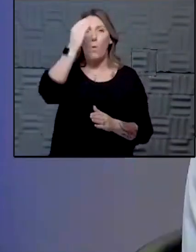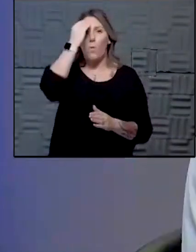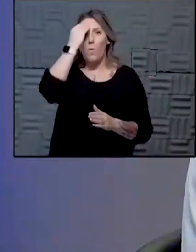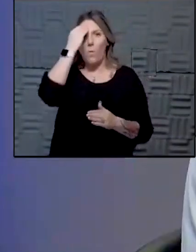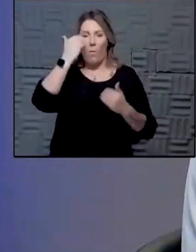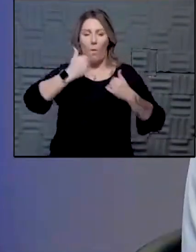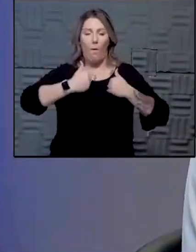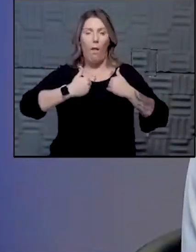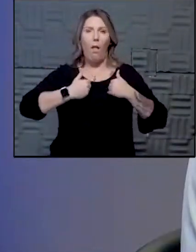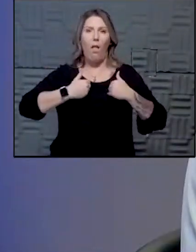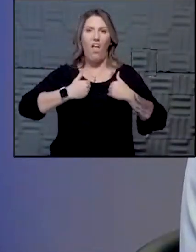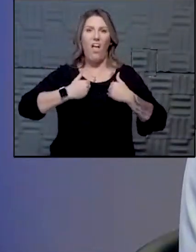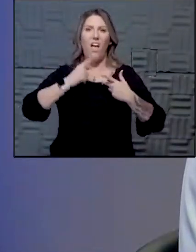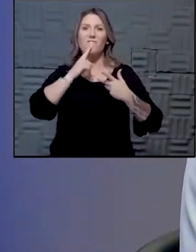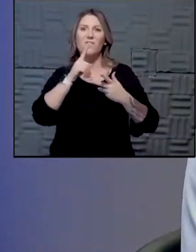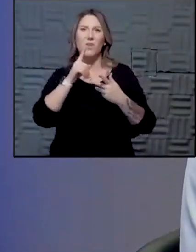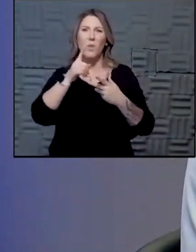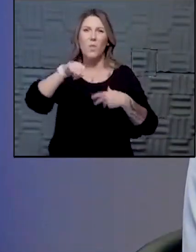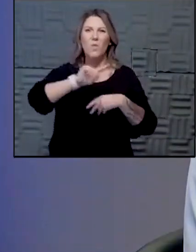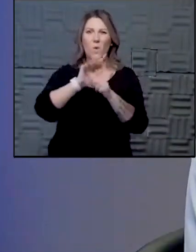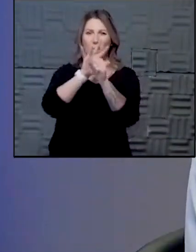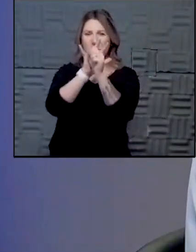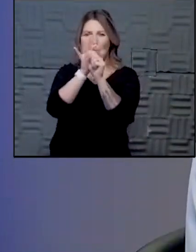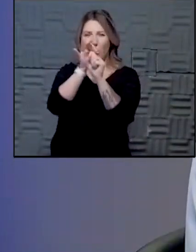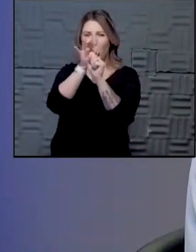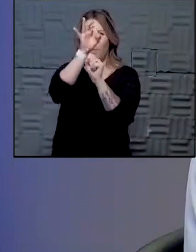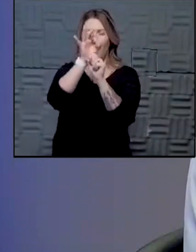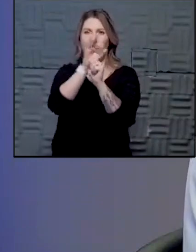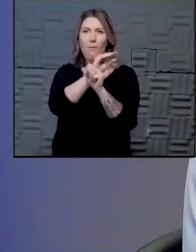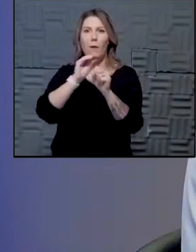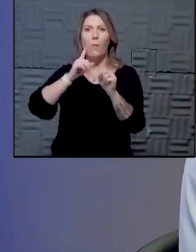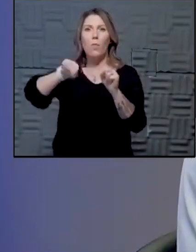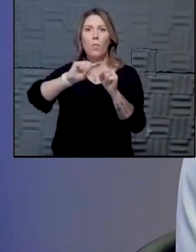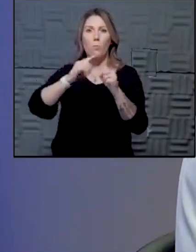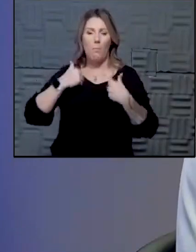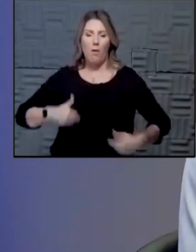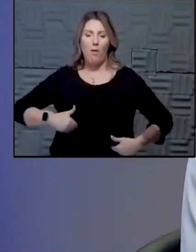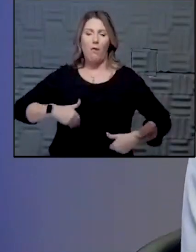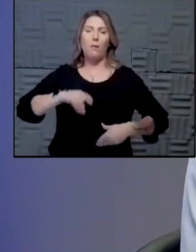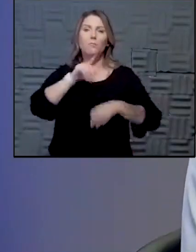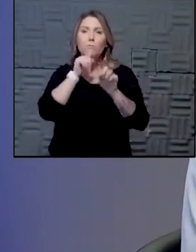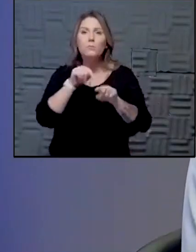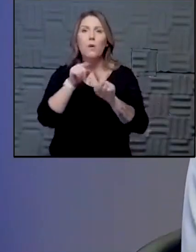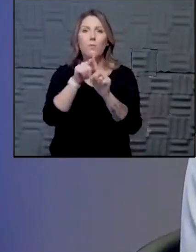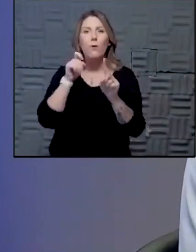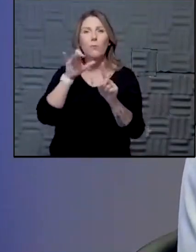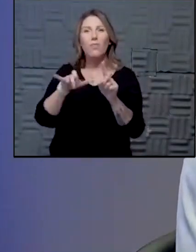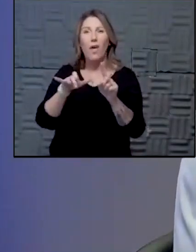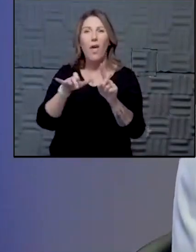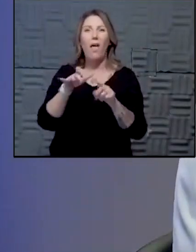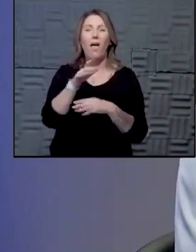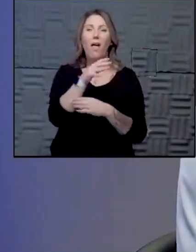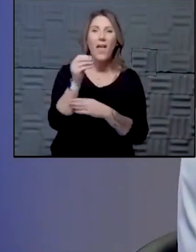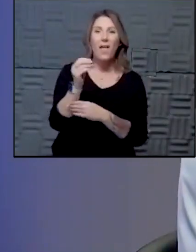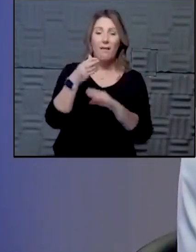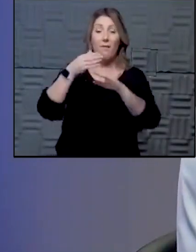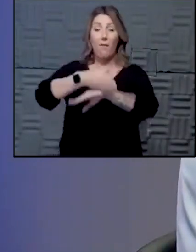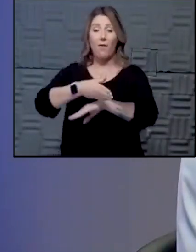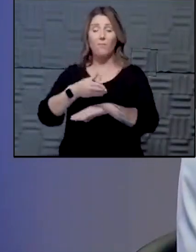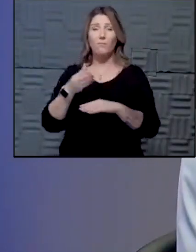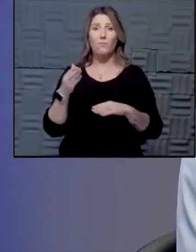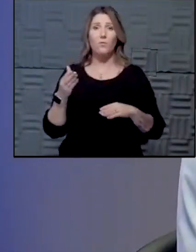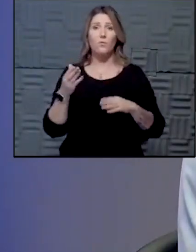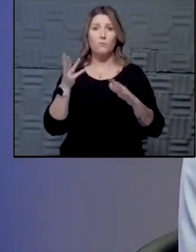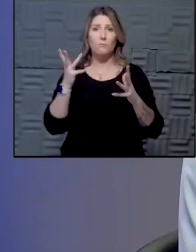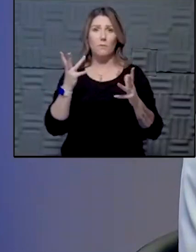areas on that spike as well, and you do make an immune response to that. So maybe just getting that, after you've done